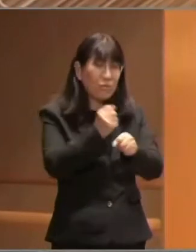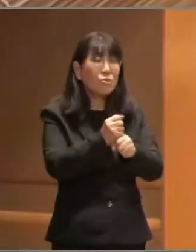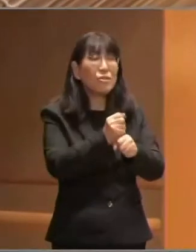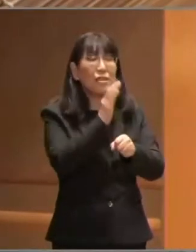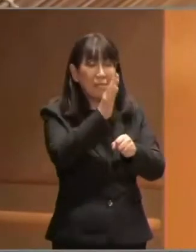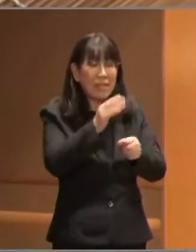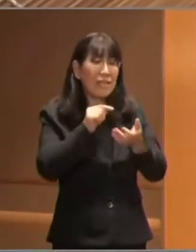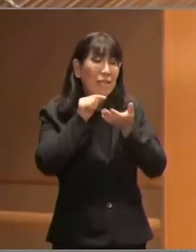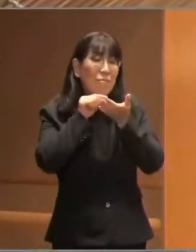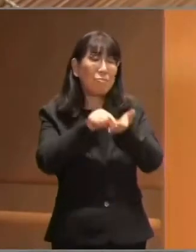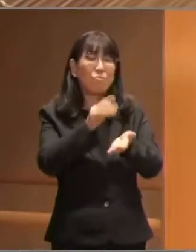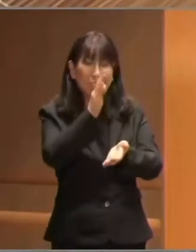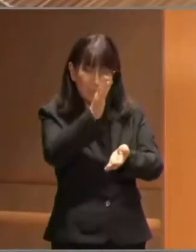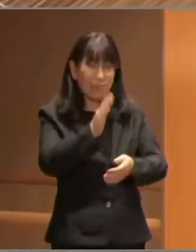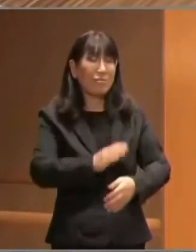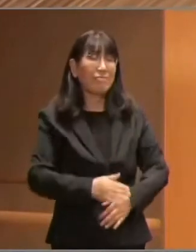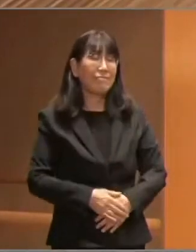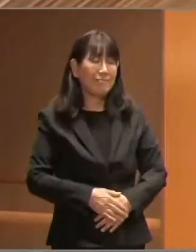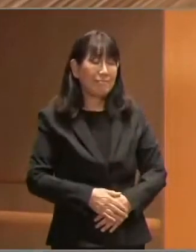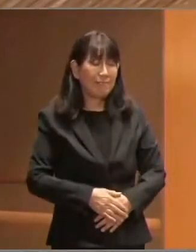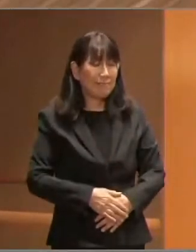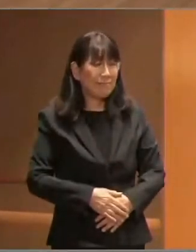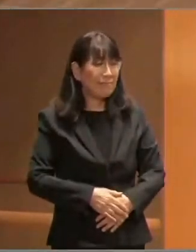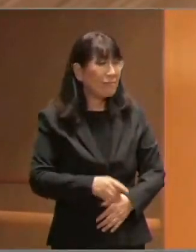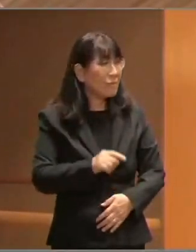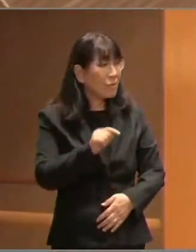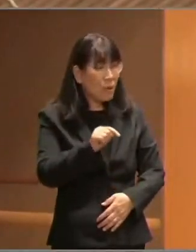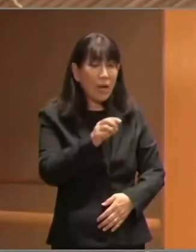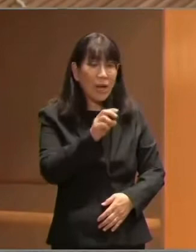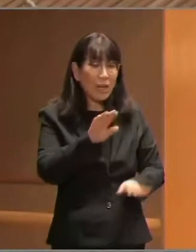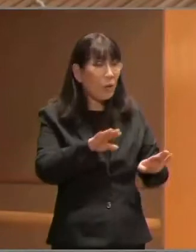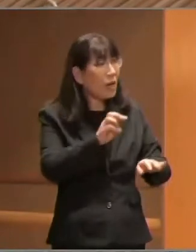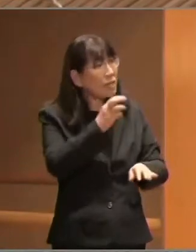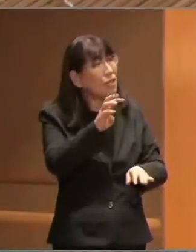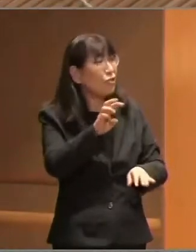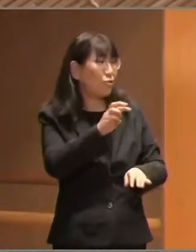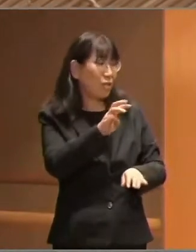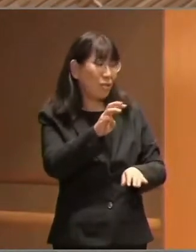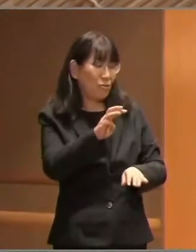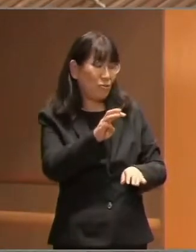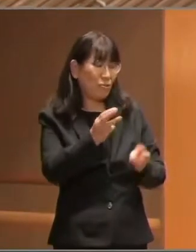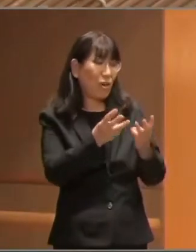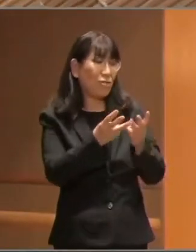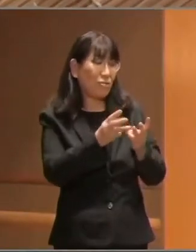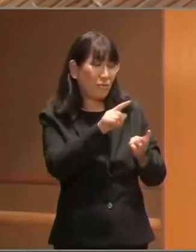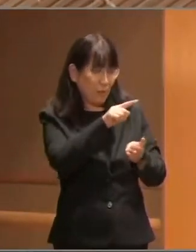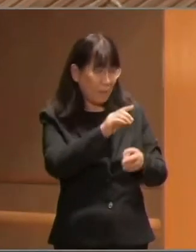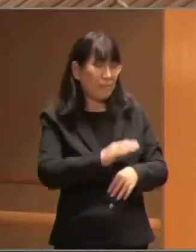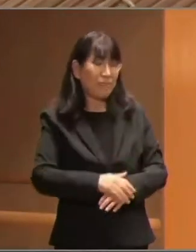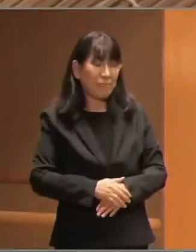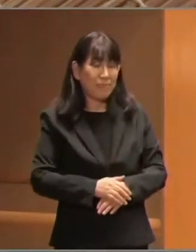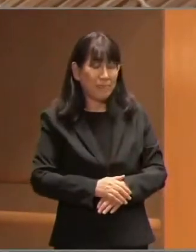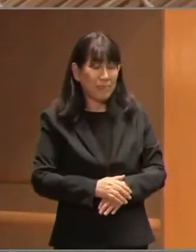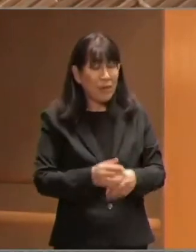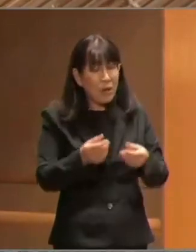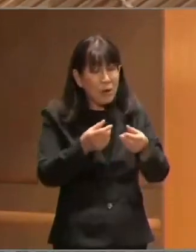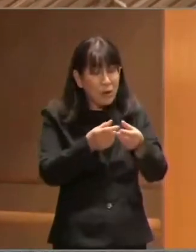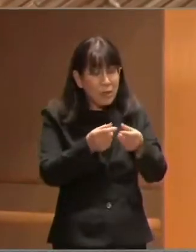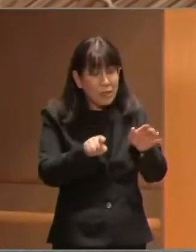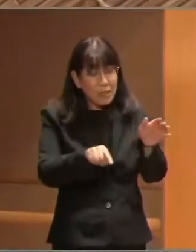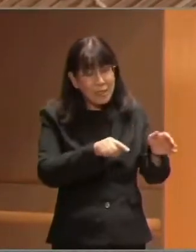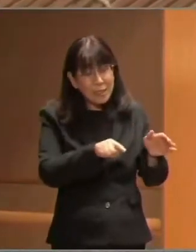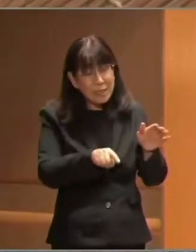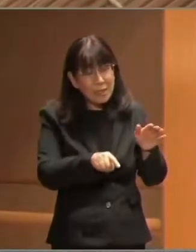a width of 3 centimeters. And this one has 30 bamboo strings in